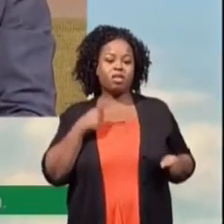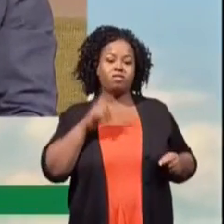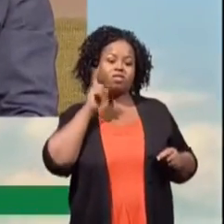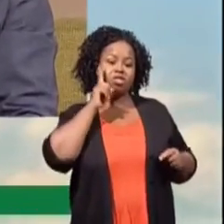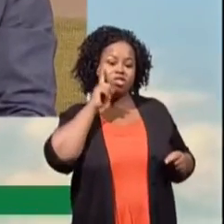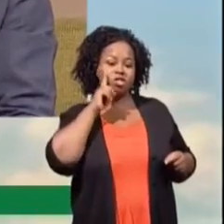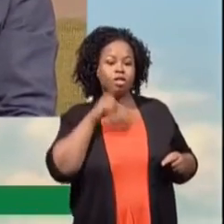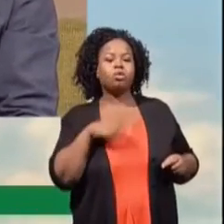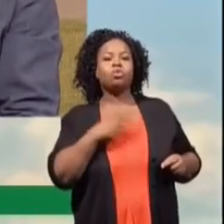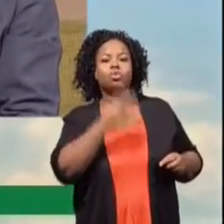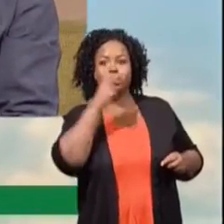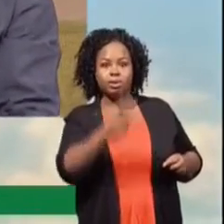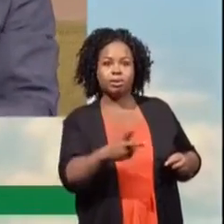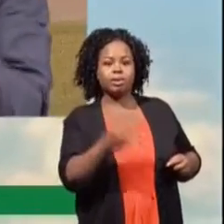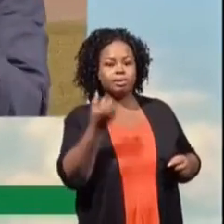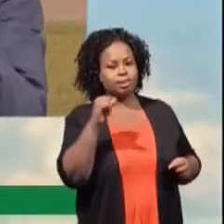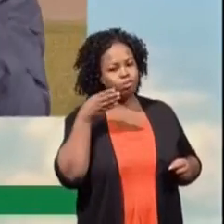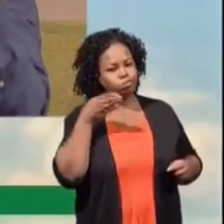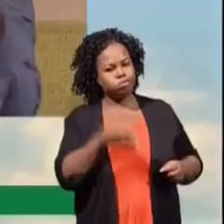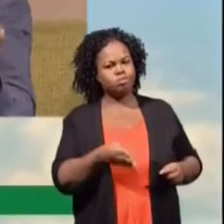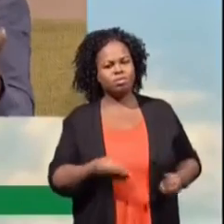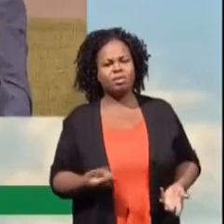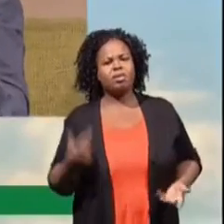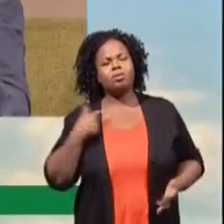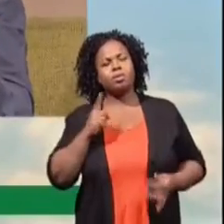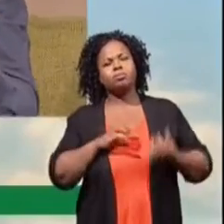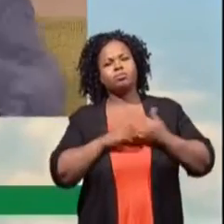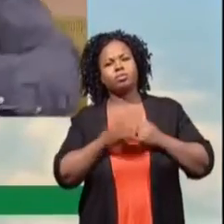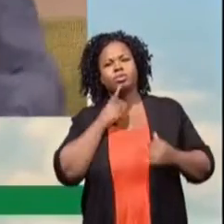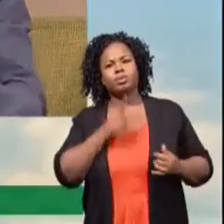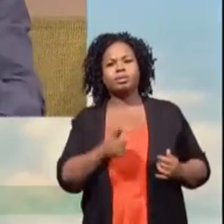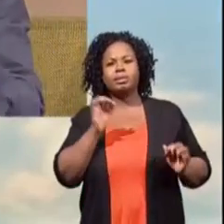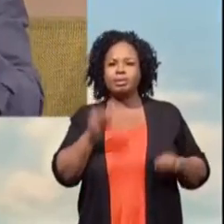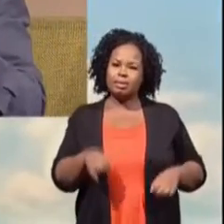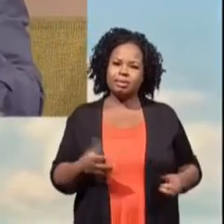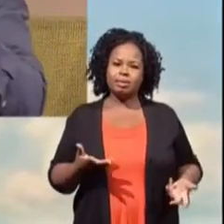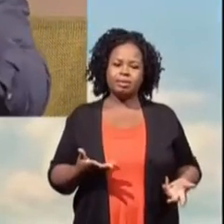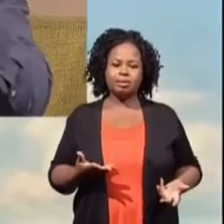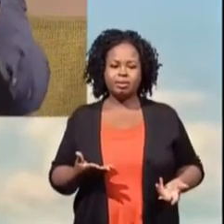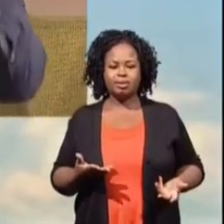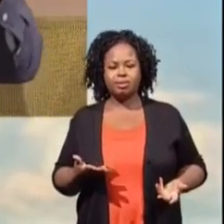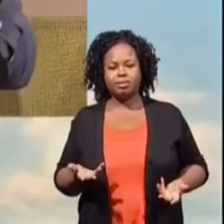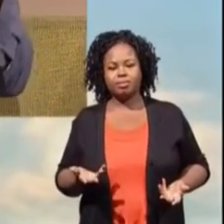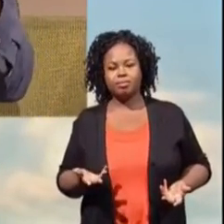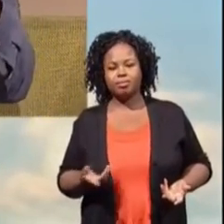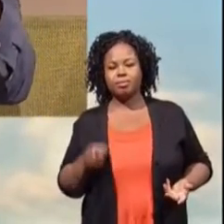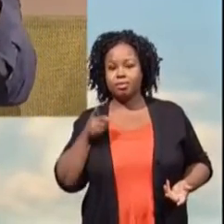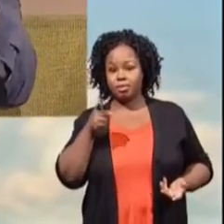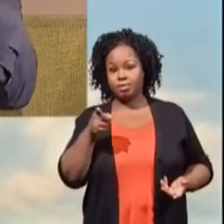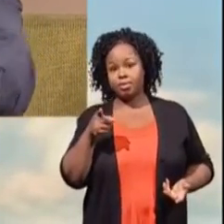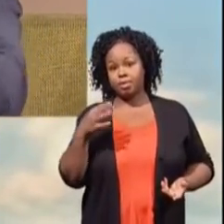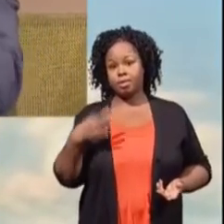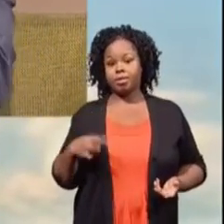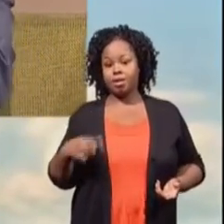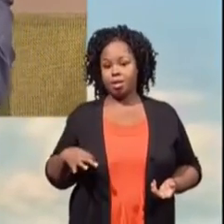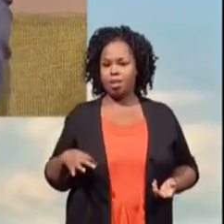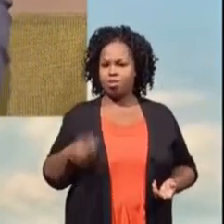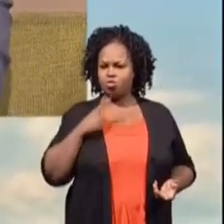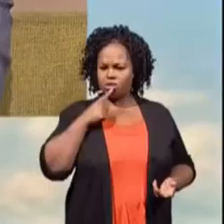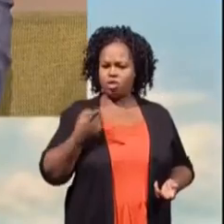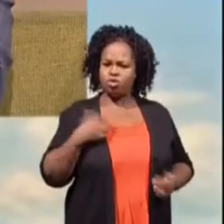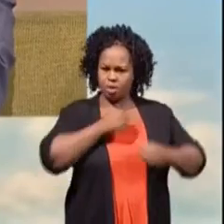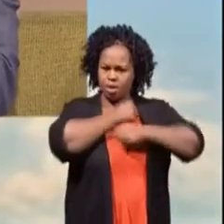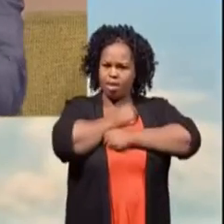sisasekhona ku Facebook if you go to my page ubela uzabona lapha and I'm trying to say look ndoda le ntombazane